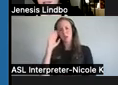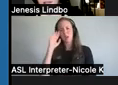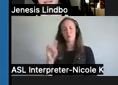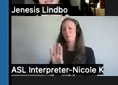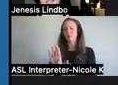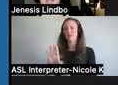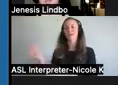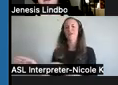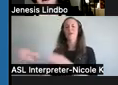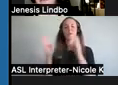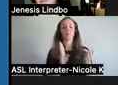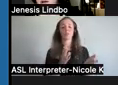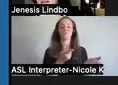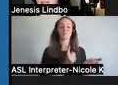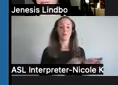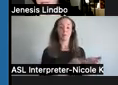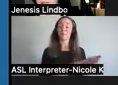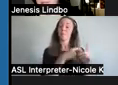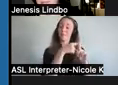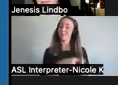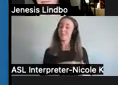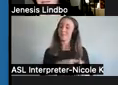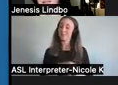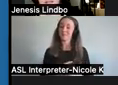highlight some of the positives.